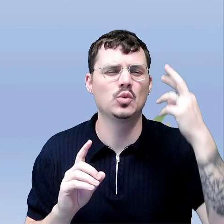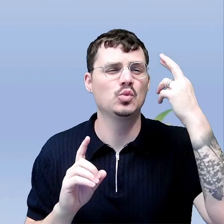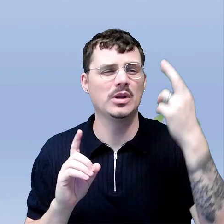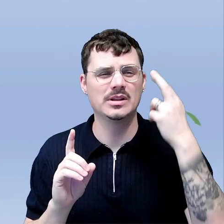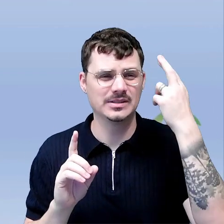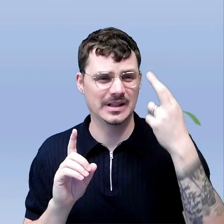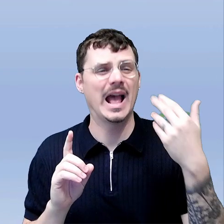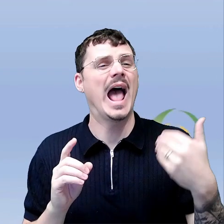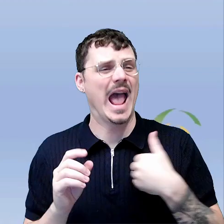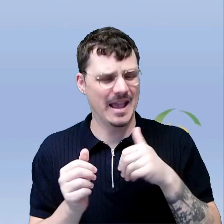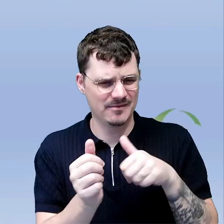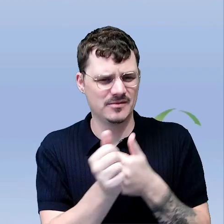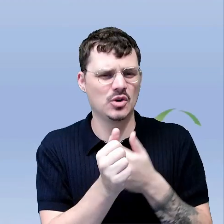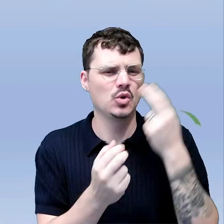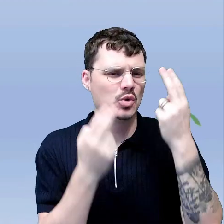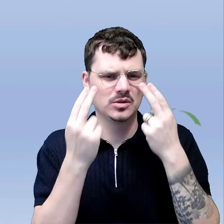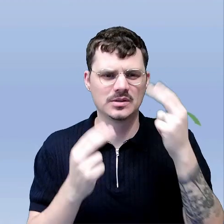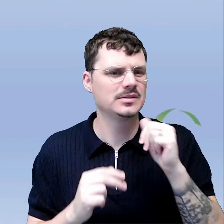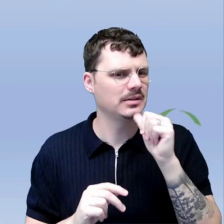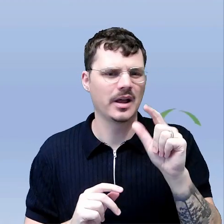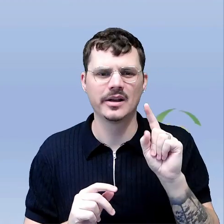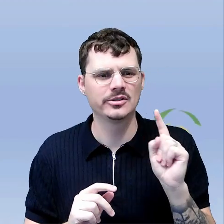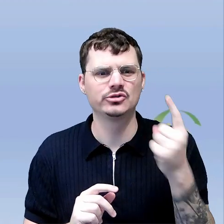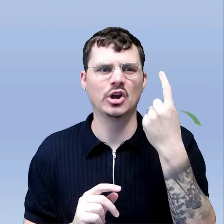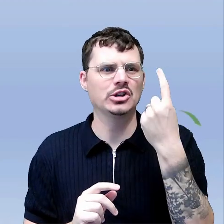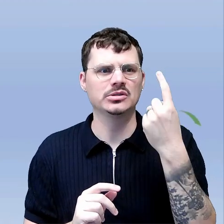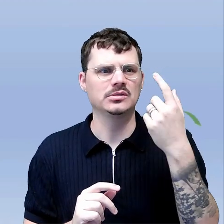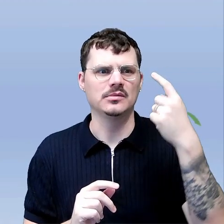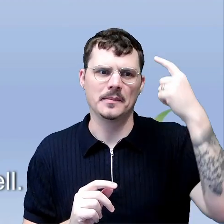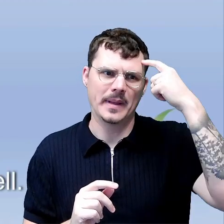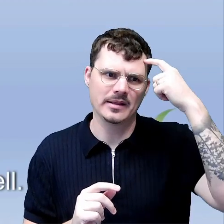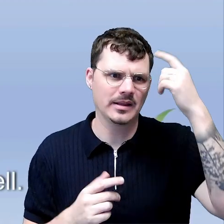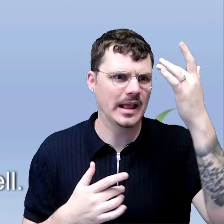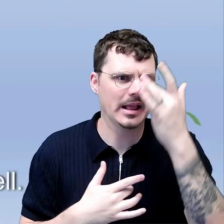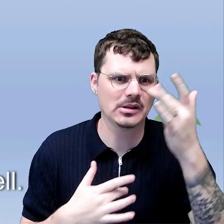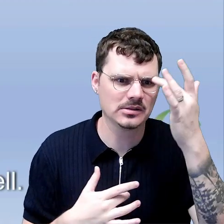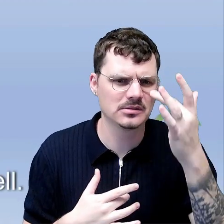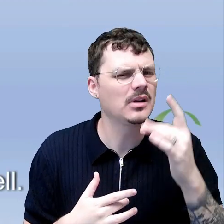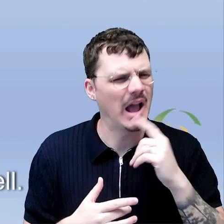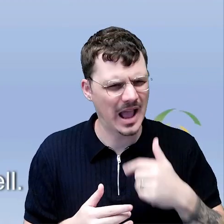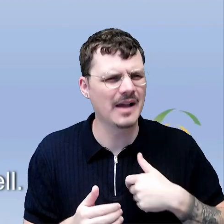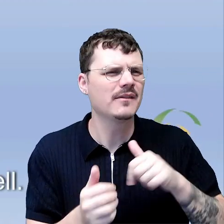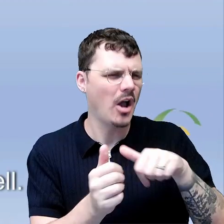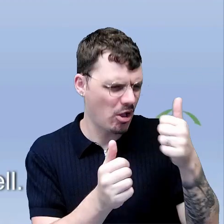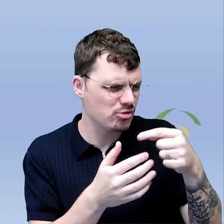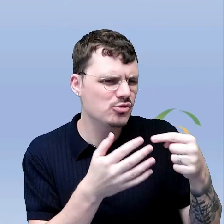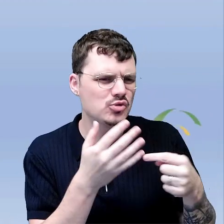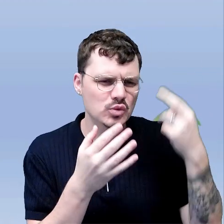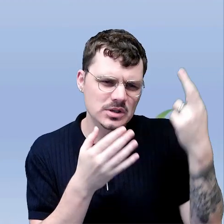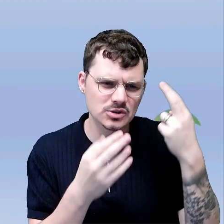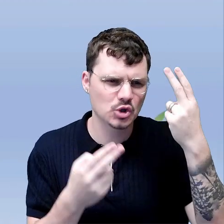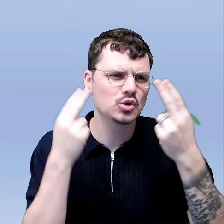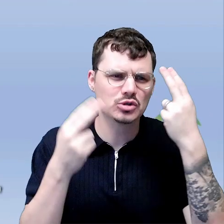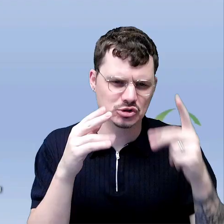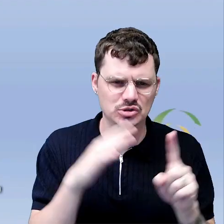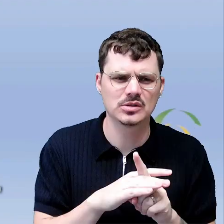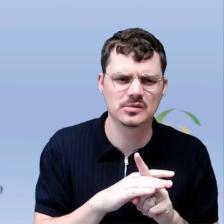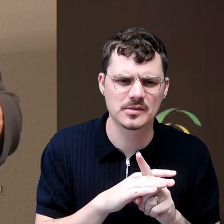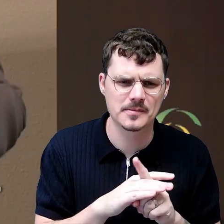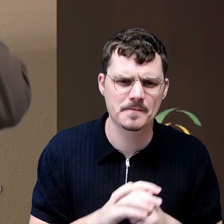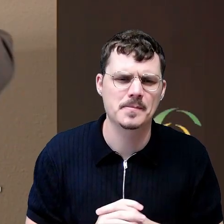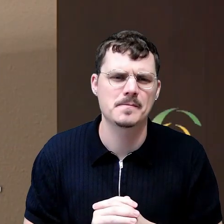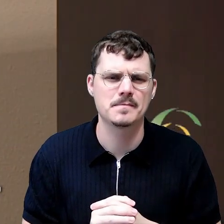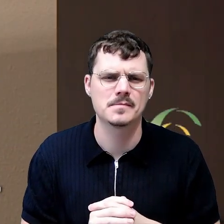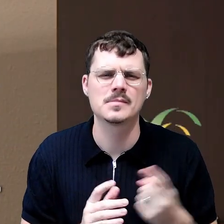have hallucinations, not just a major mental illness. There's all kinds of other possibilities as well.